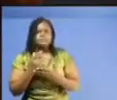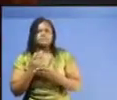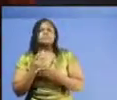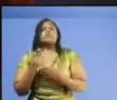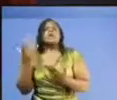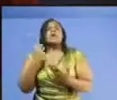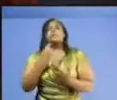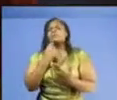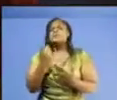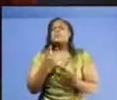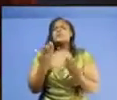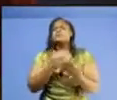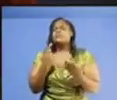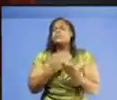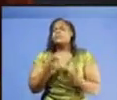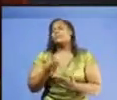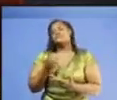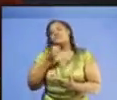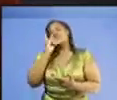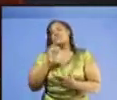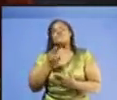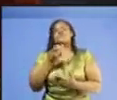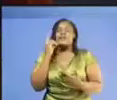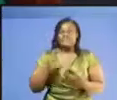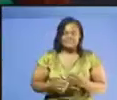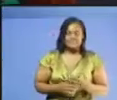I want to say something, but I need to drink something first.